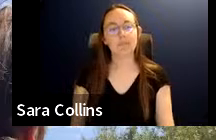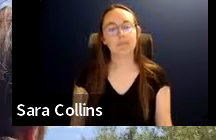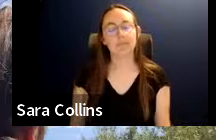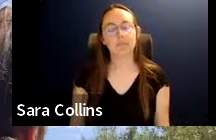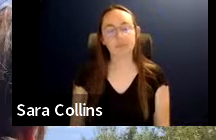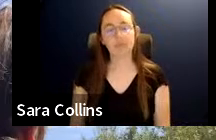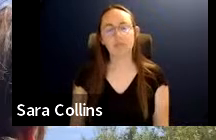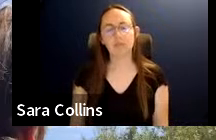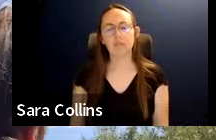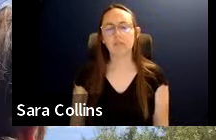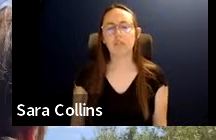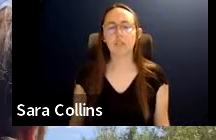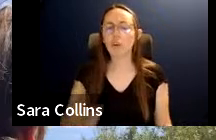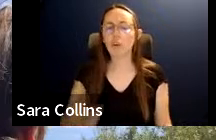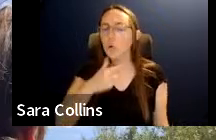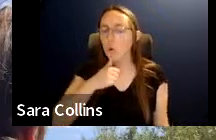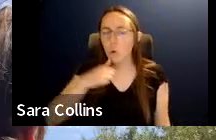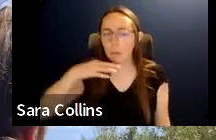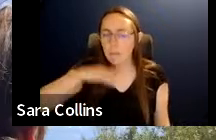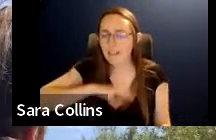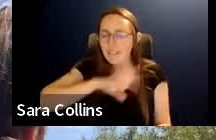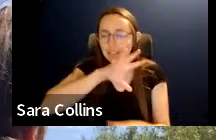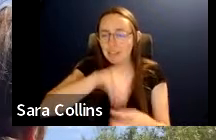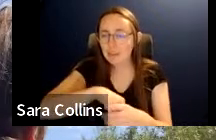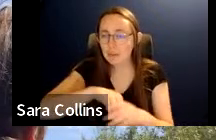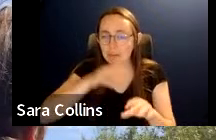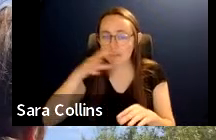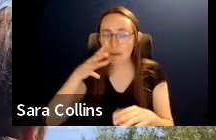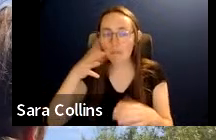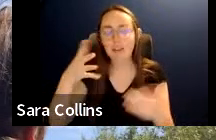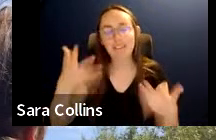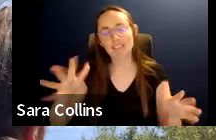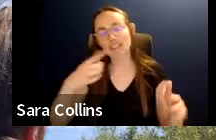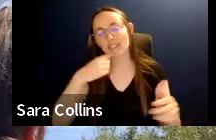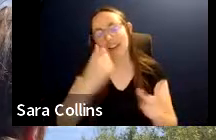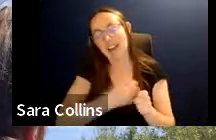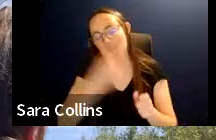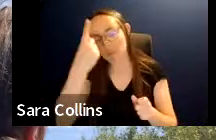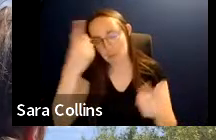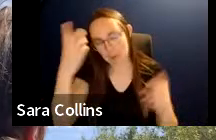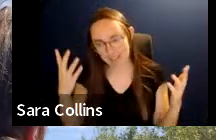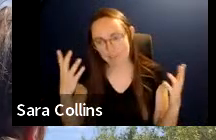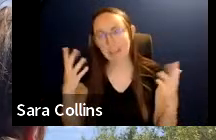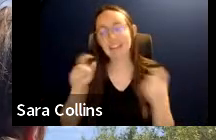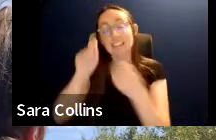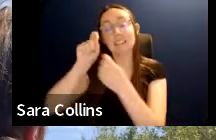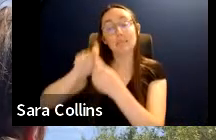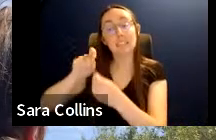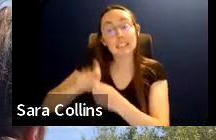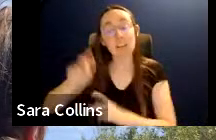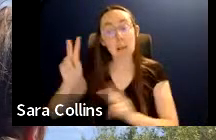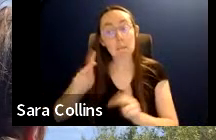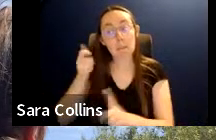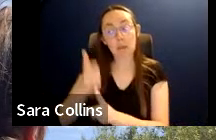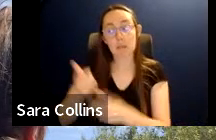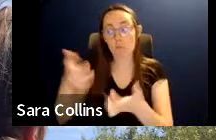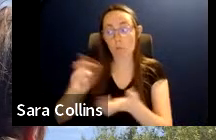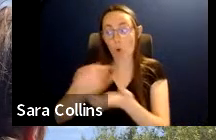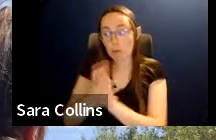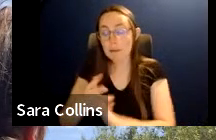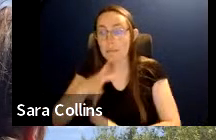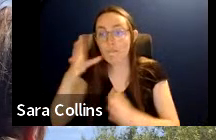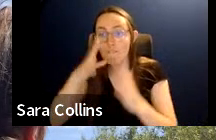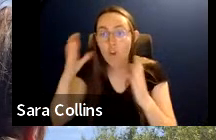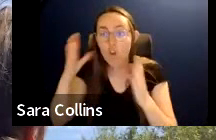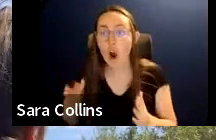So who benefits from inclusive farming? I said everyone, but to be more specific, aspiring farmers and